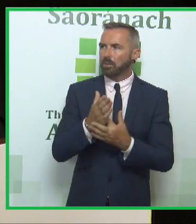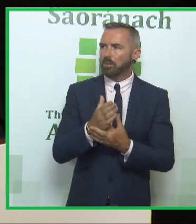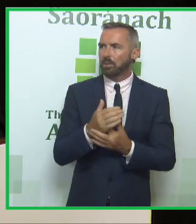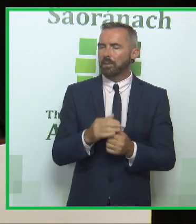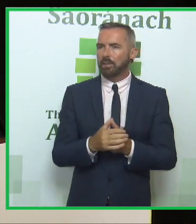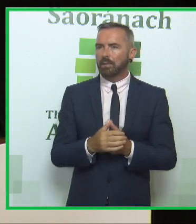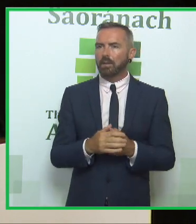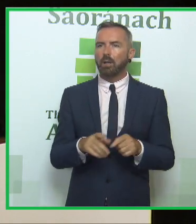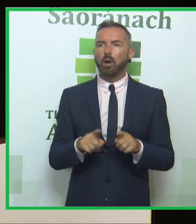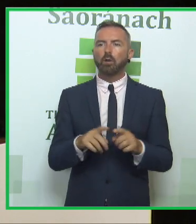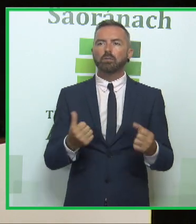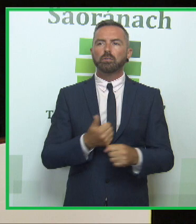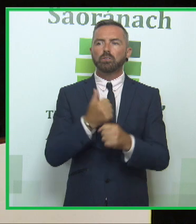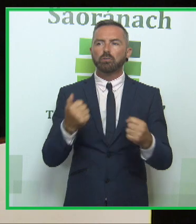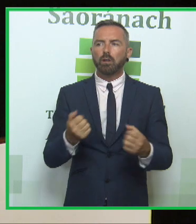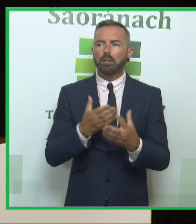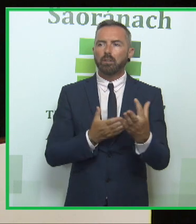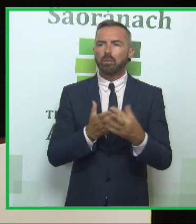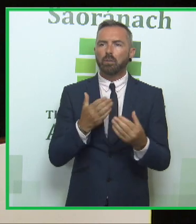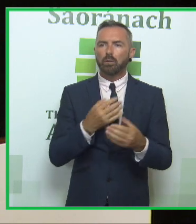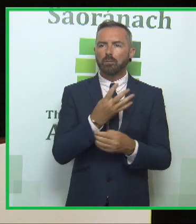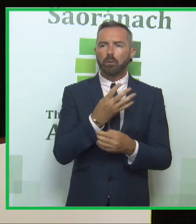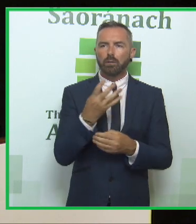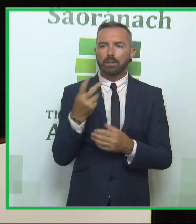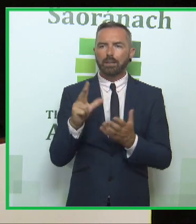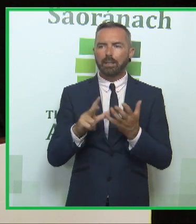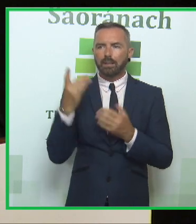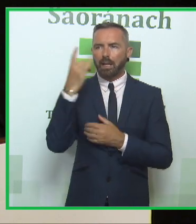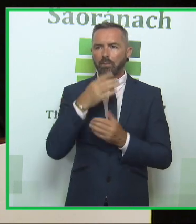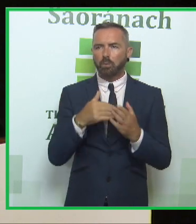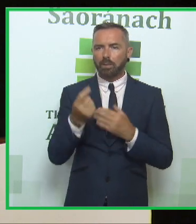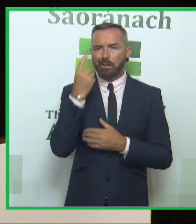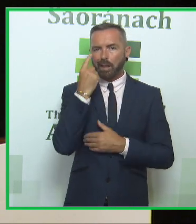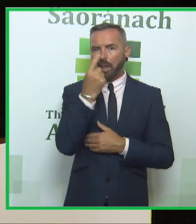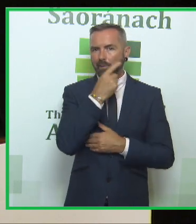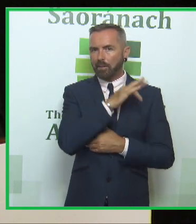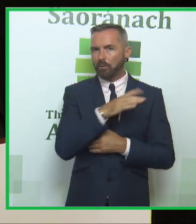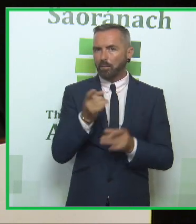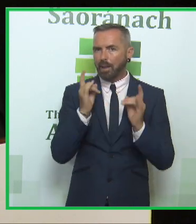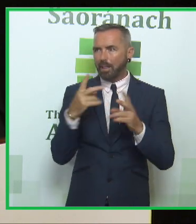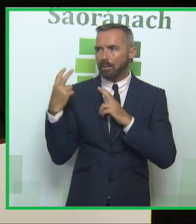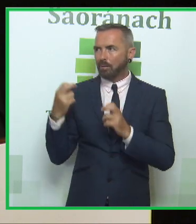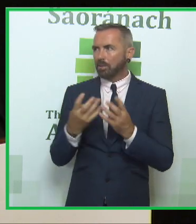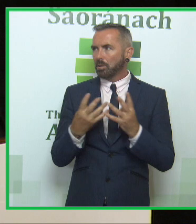strong piece that came through in the last 48 hours was the evidence from the Health Research Board. We've